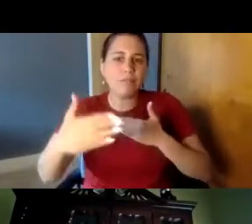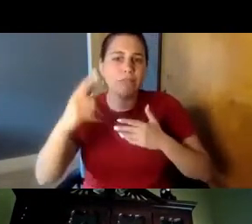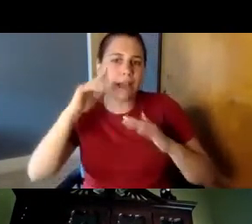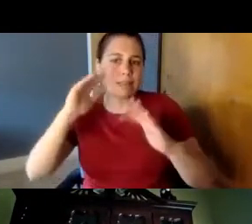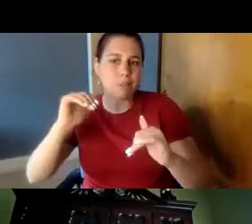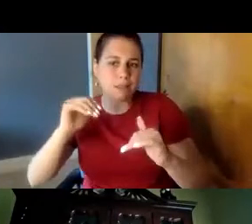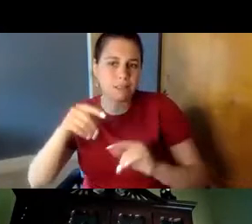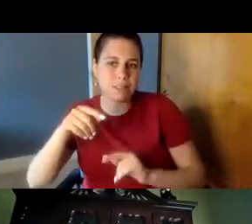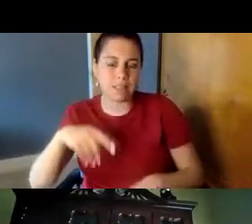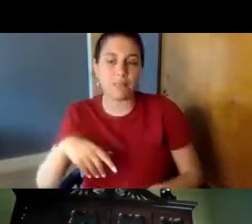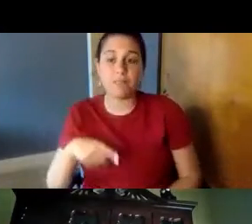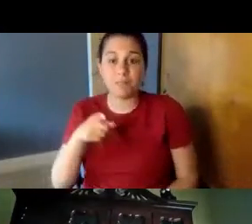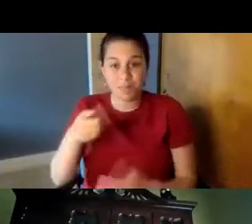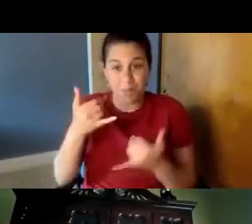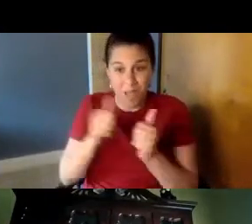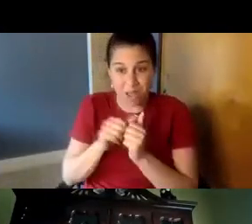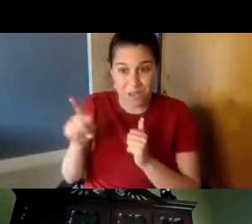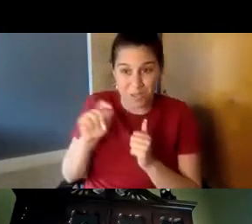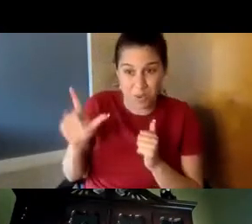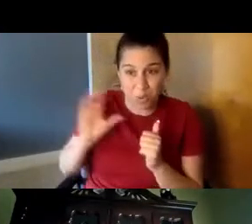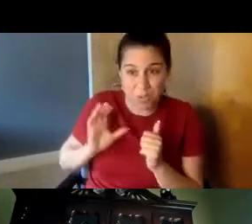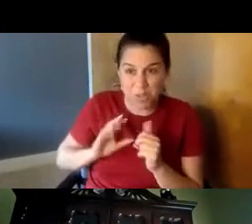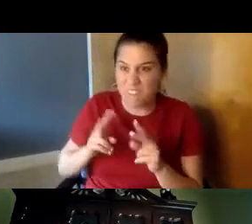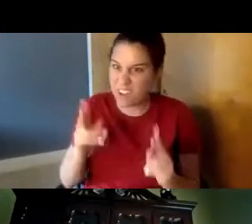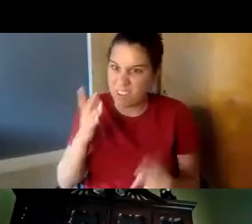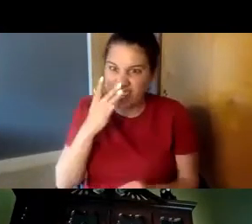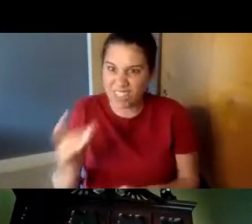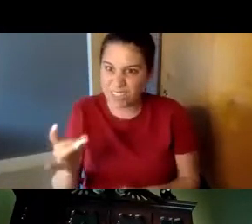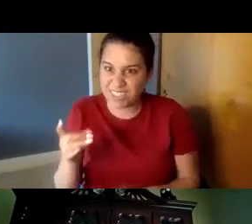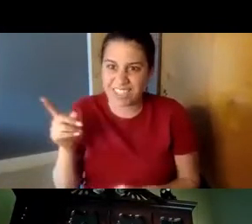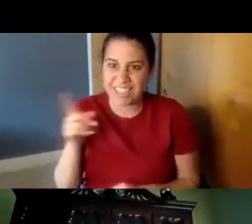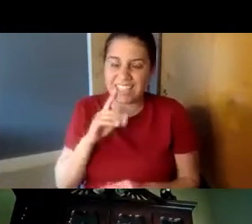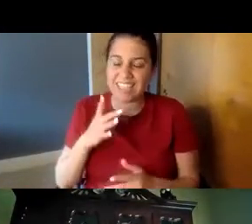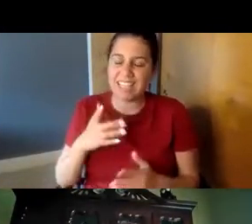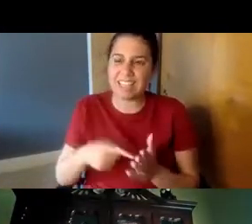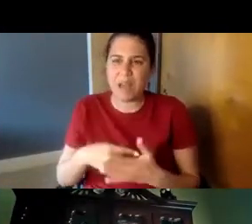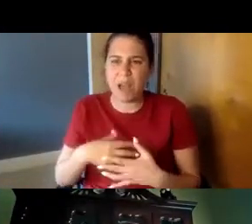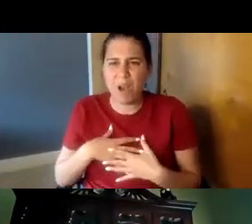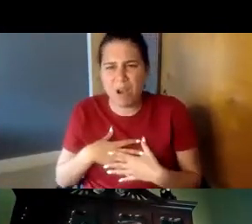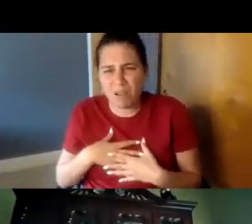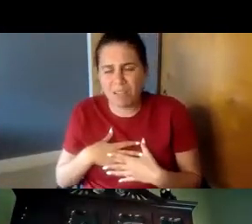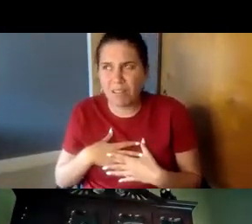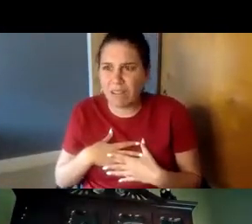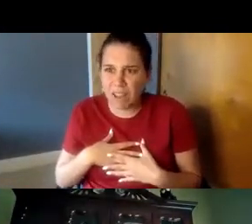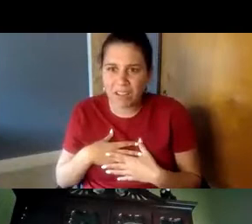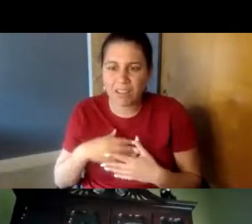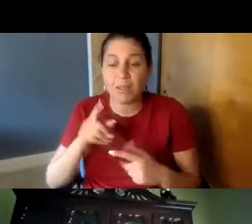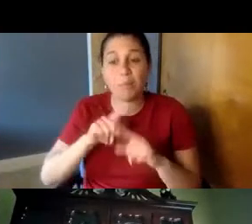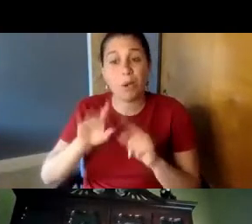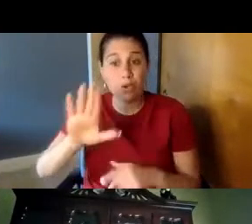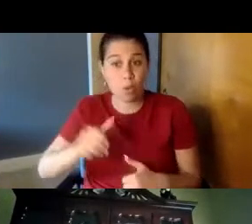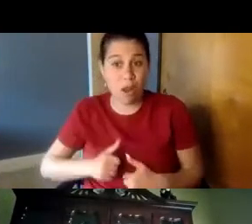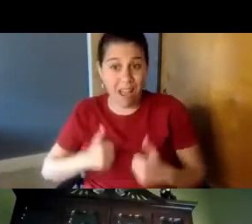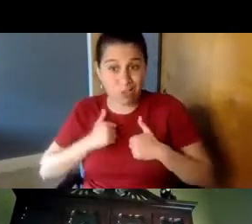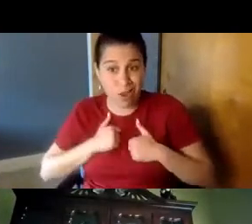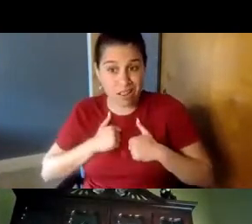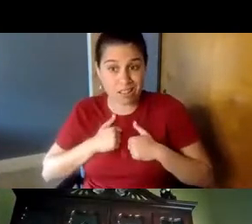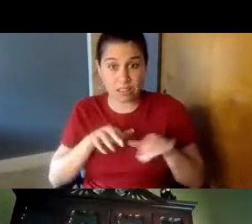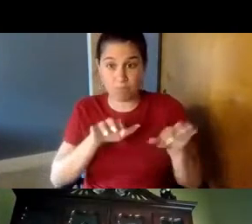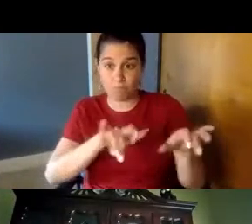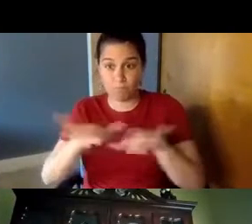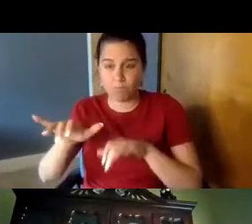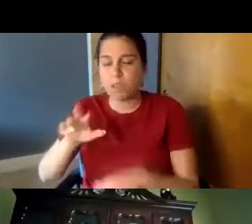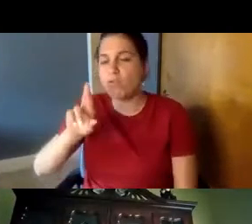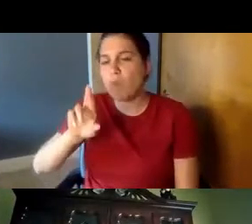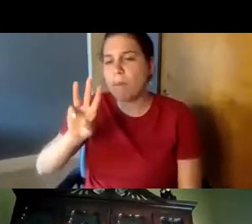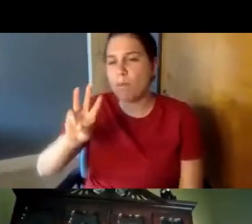If anybody's played around with this tool, it's interesting and occasionally heartbreaking, but you can type in your address to the Robert Wood Johnson